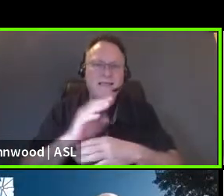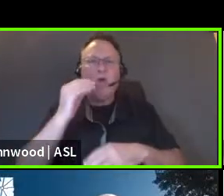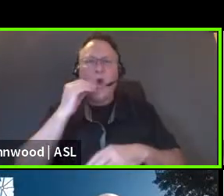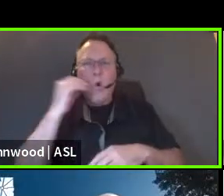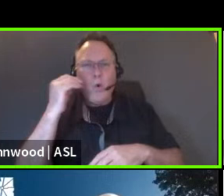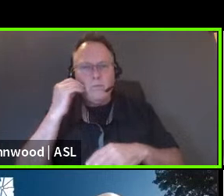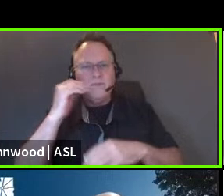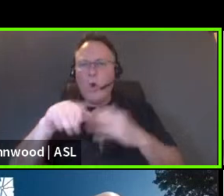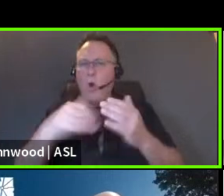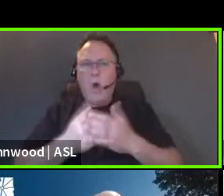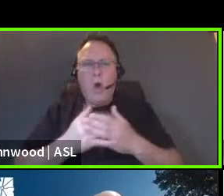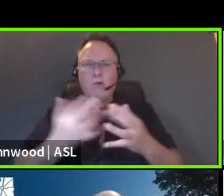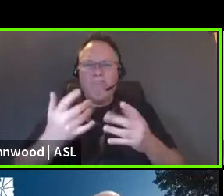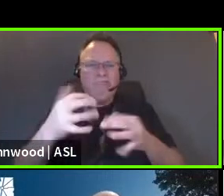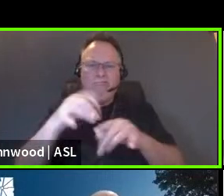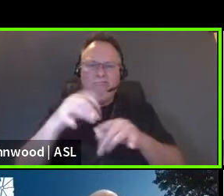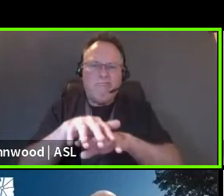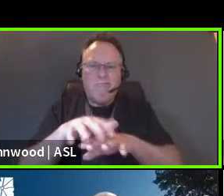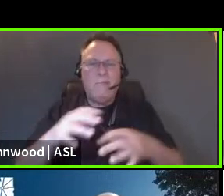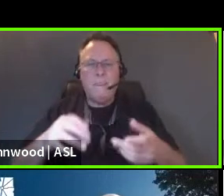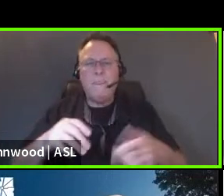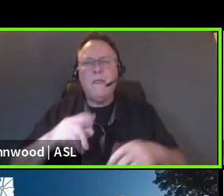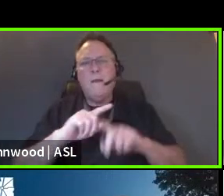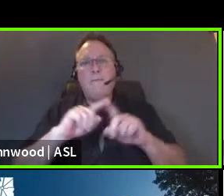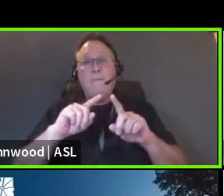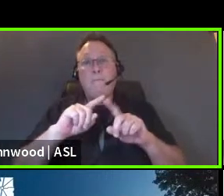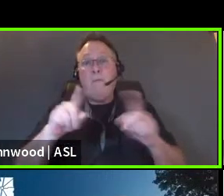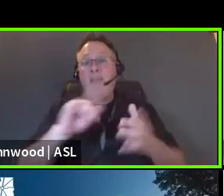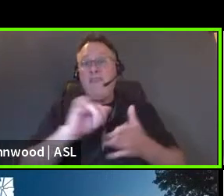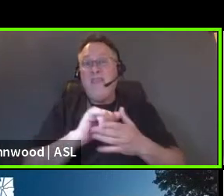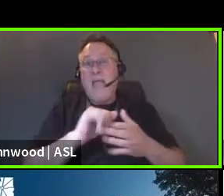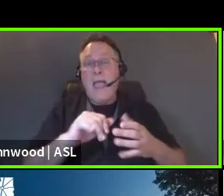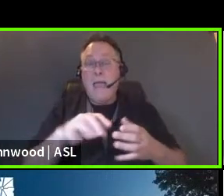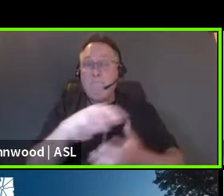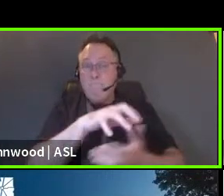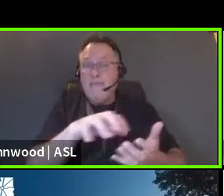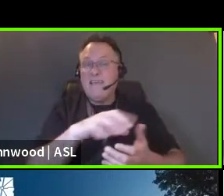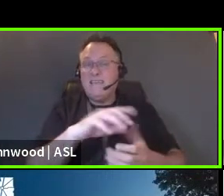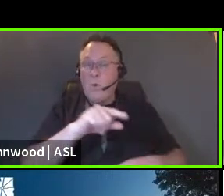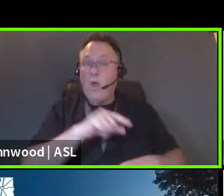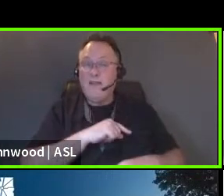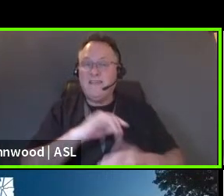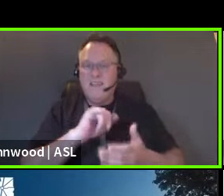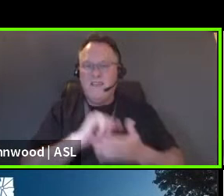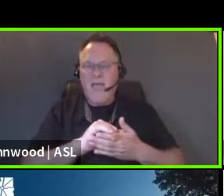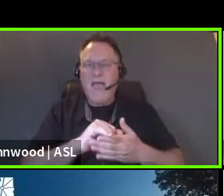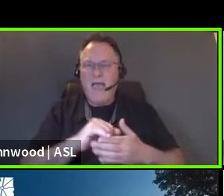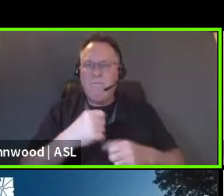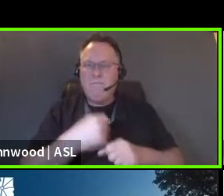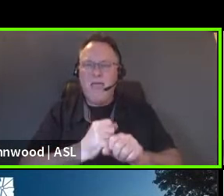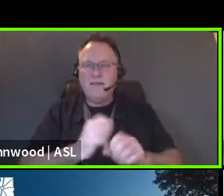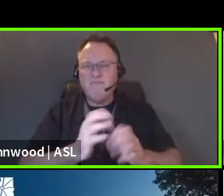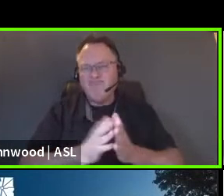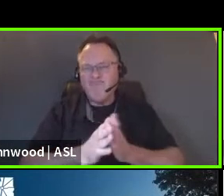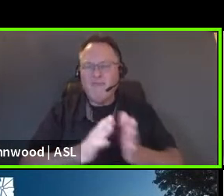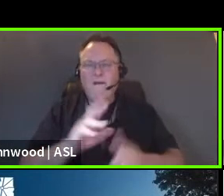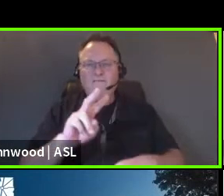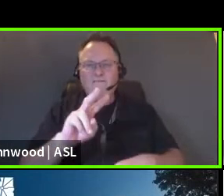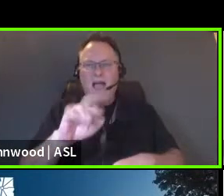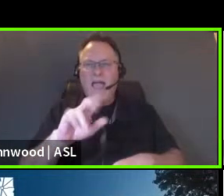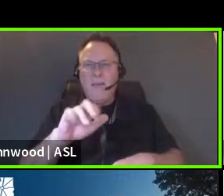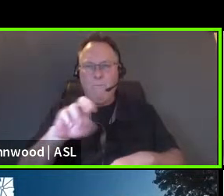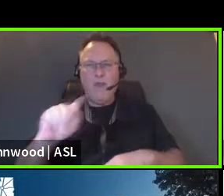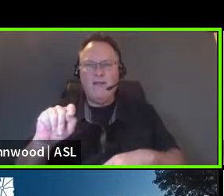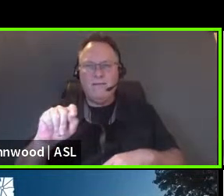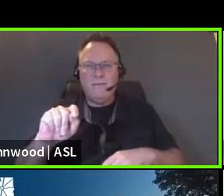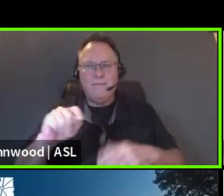all kind of intermingled. It's that mixed use quality that creates vibrancy. And, I don't know how